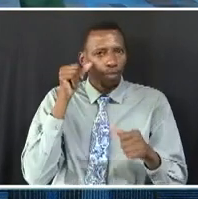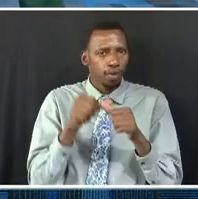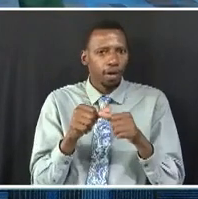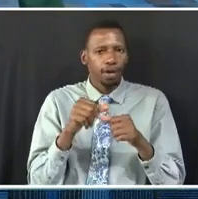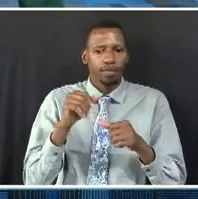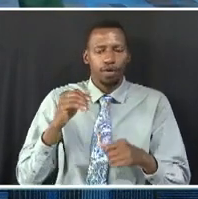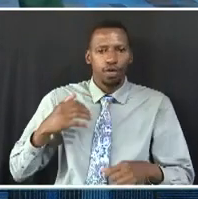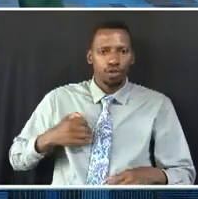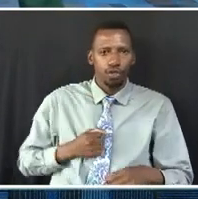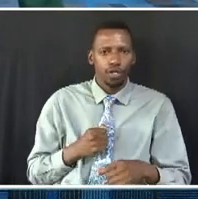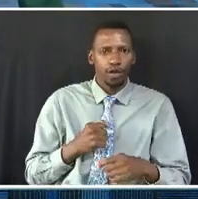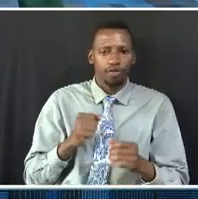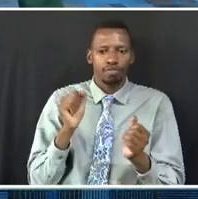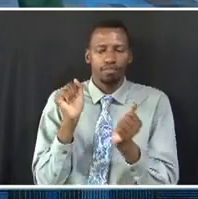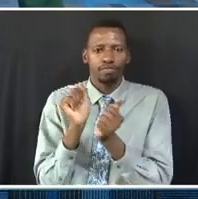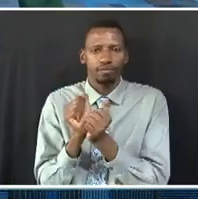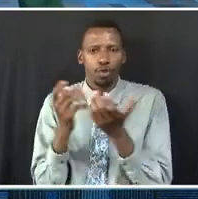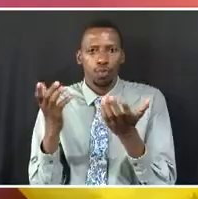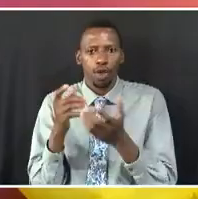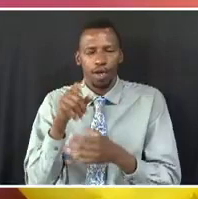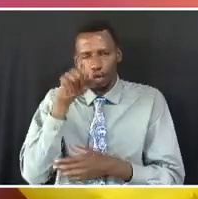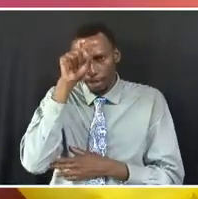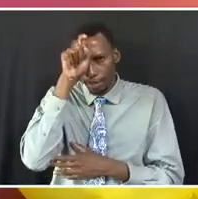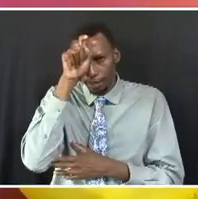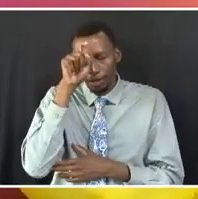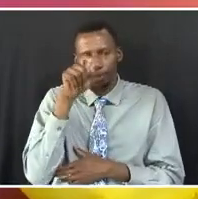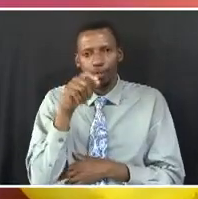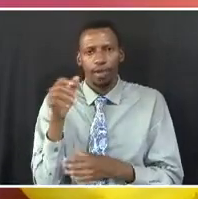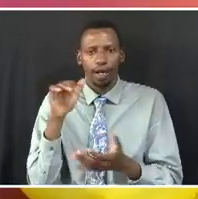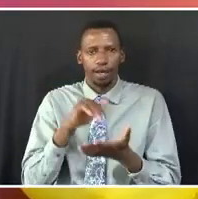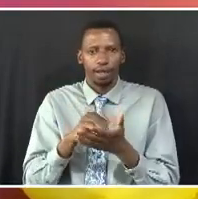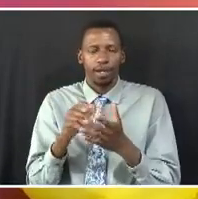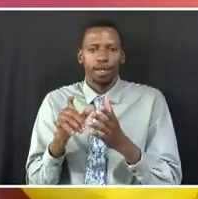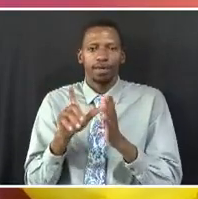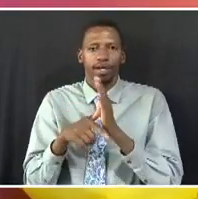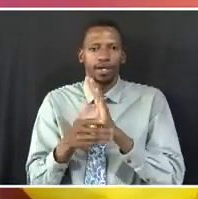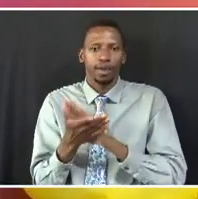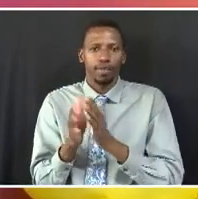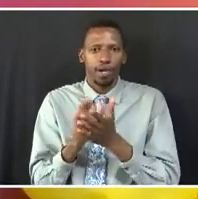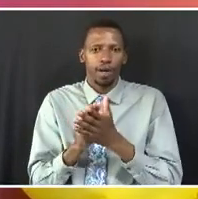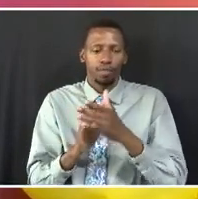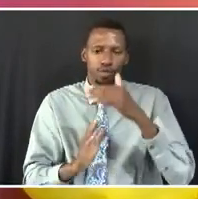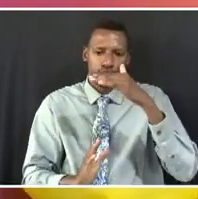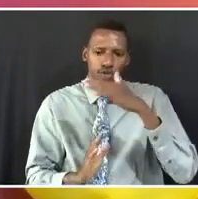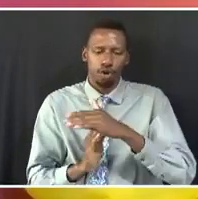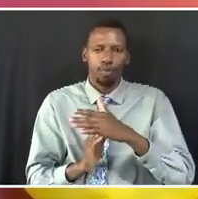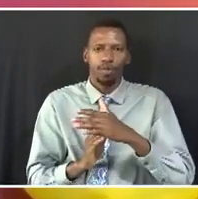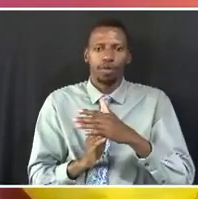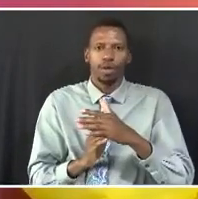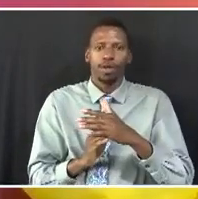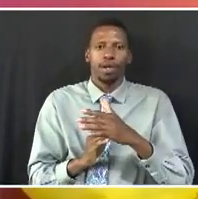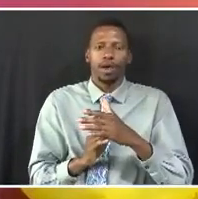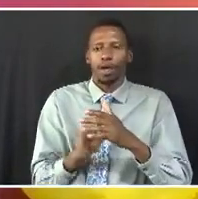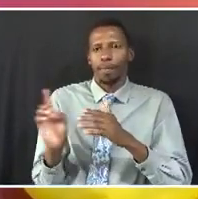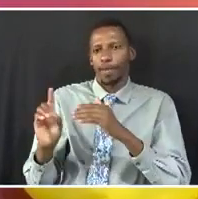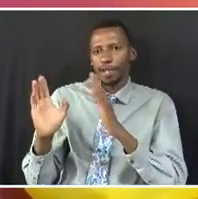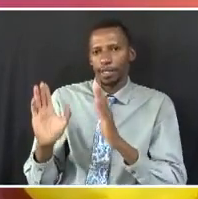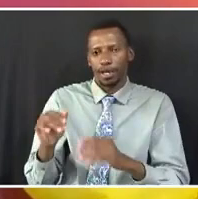captivity in Egypt again? And he becomes prime minister. You remember Daniel and